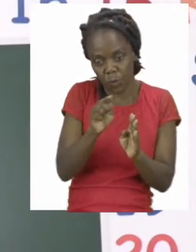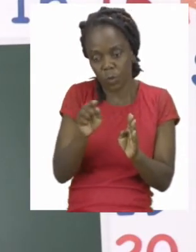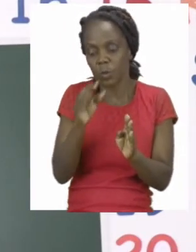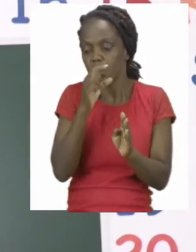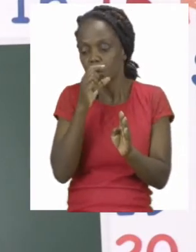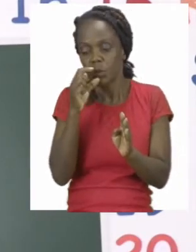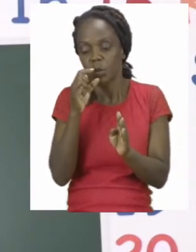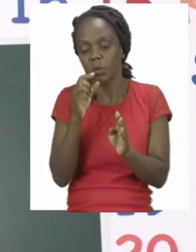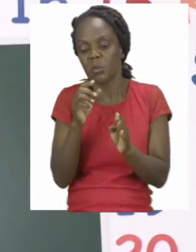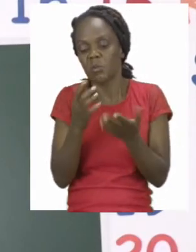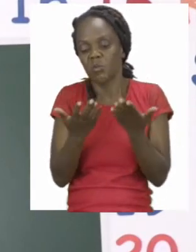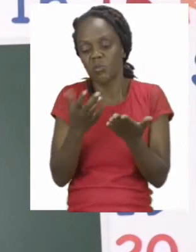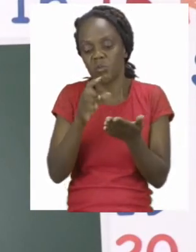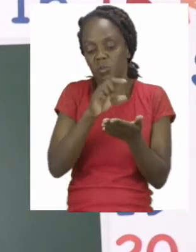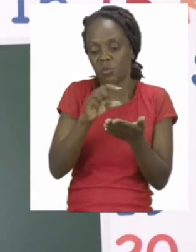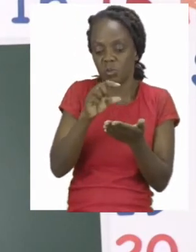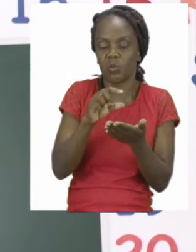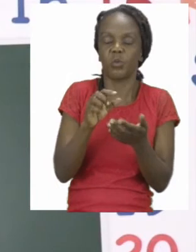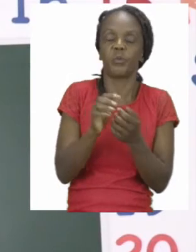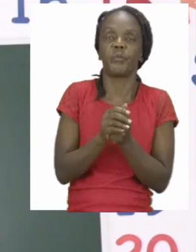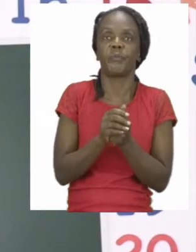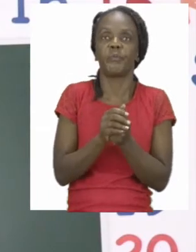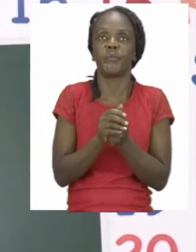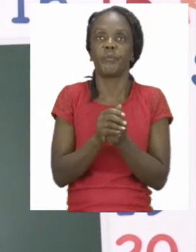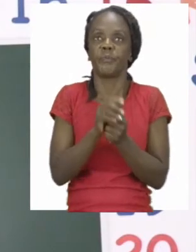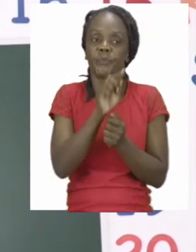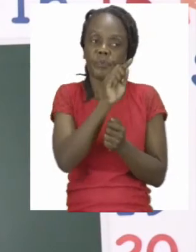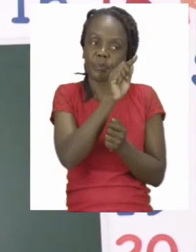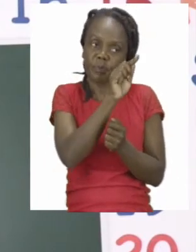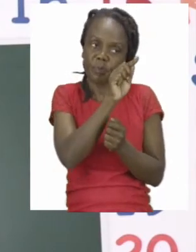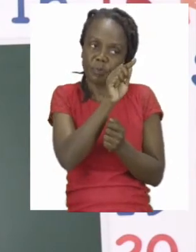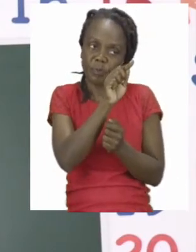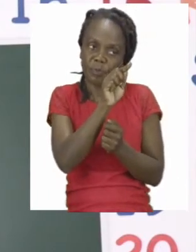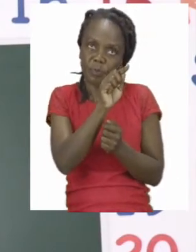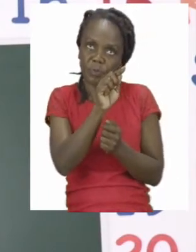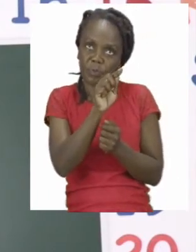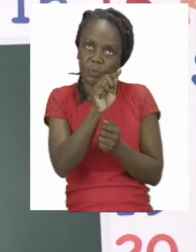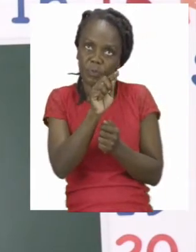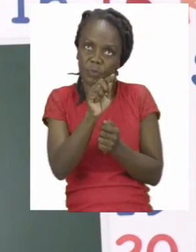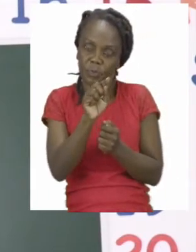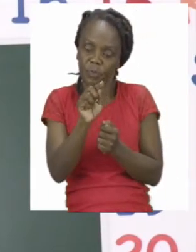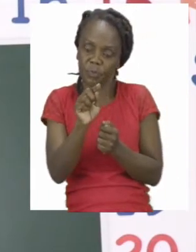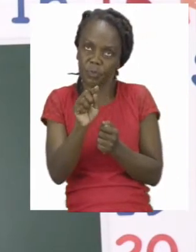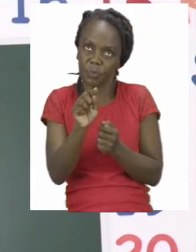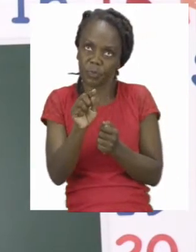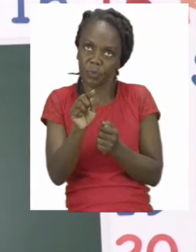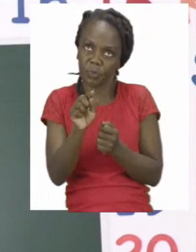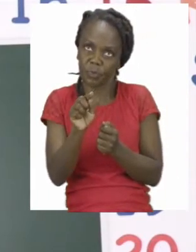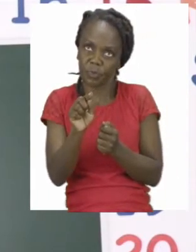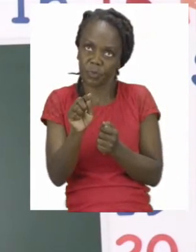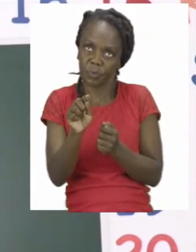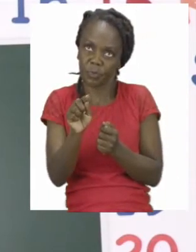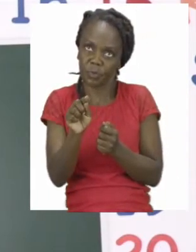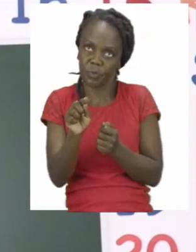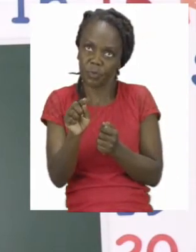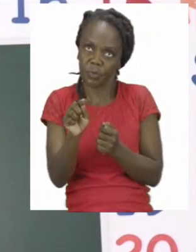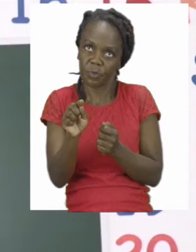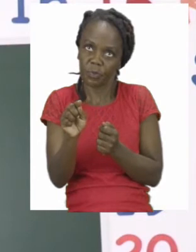is sister. Take your time, make sure that your line is as straight as